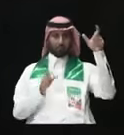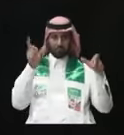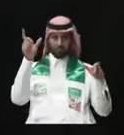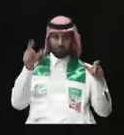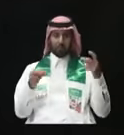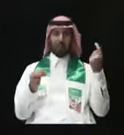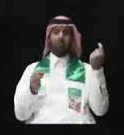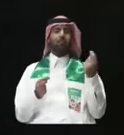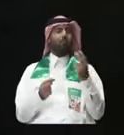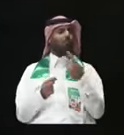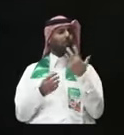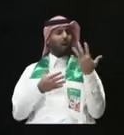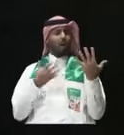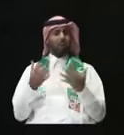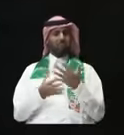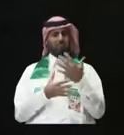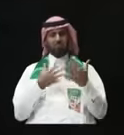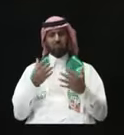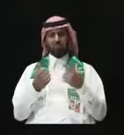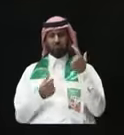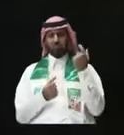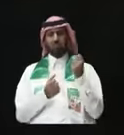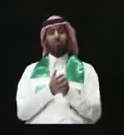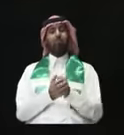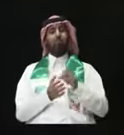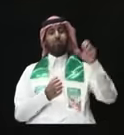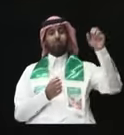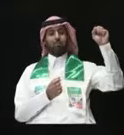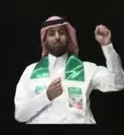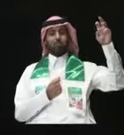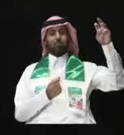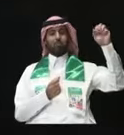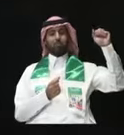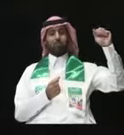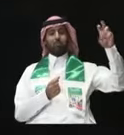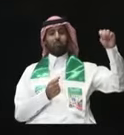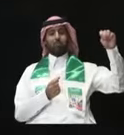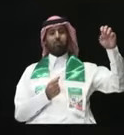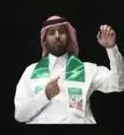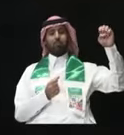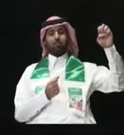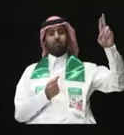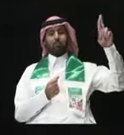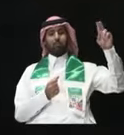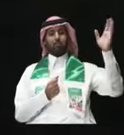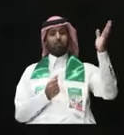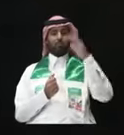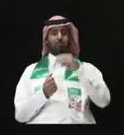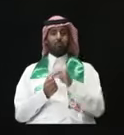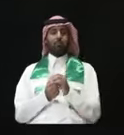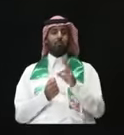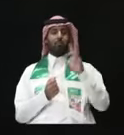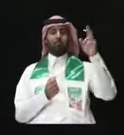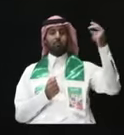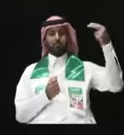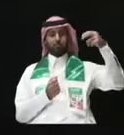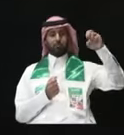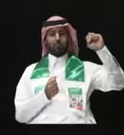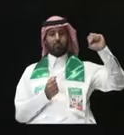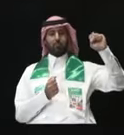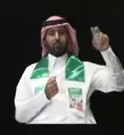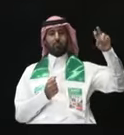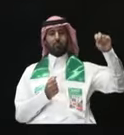remember what happened between Samir and Hans. They were discussing a topic which was the idea of